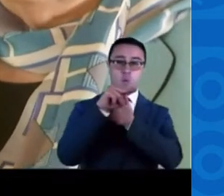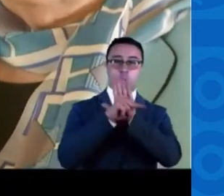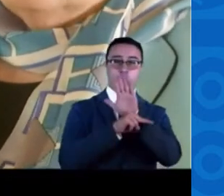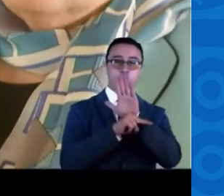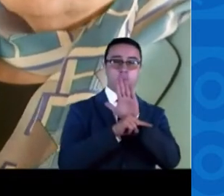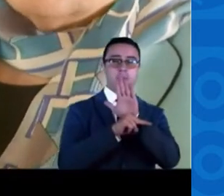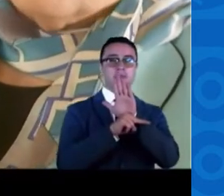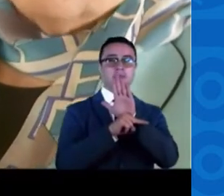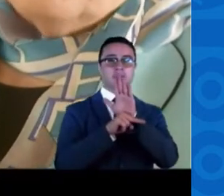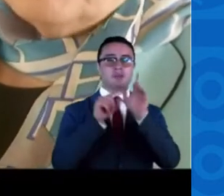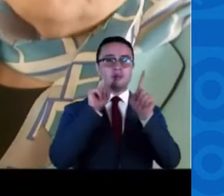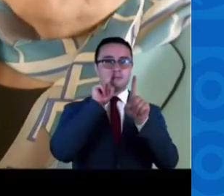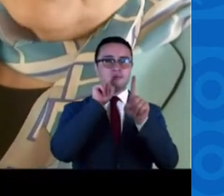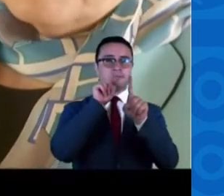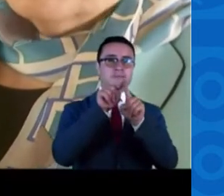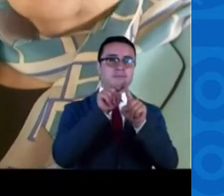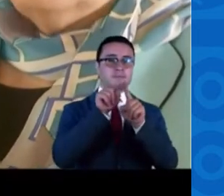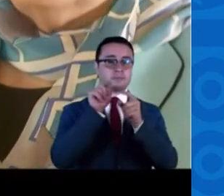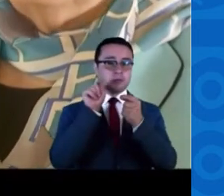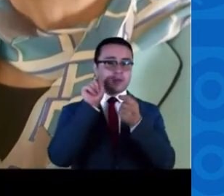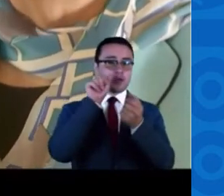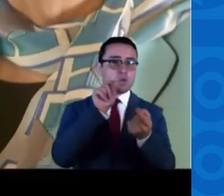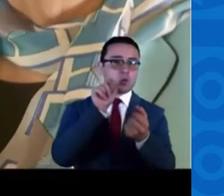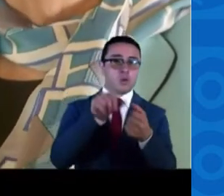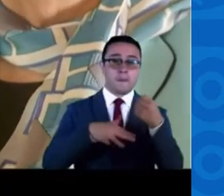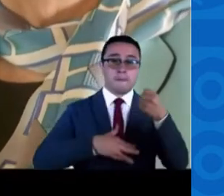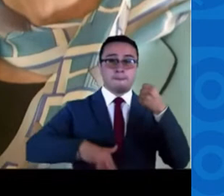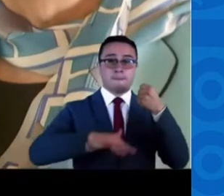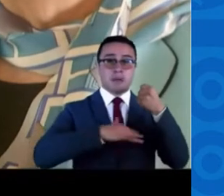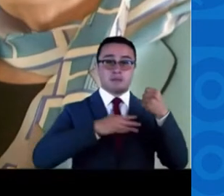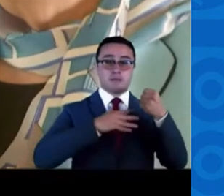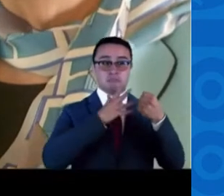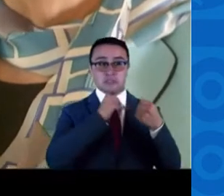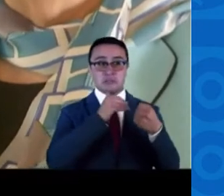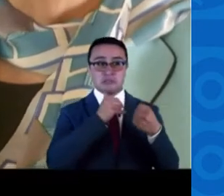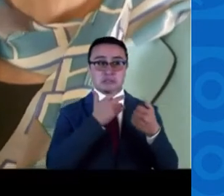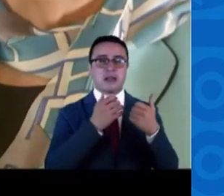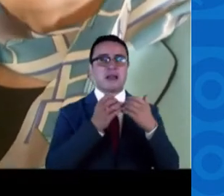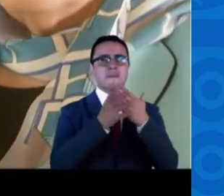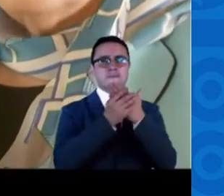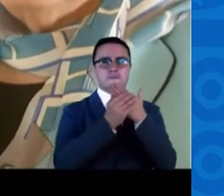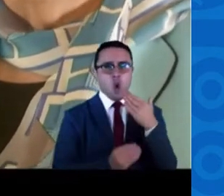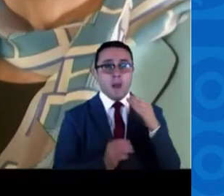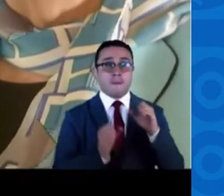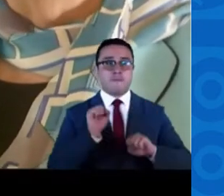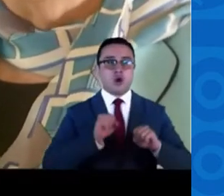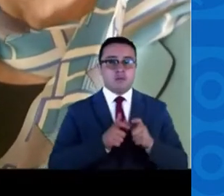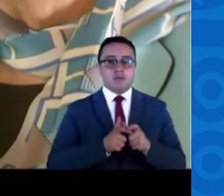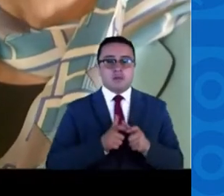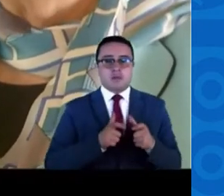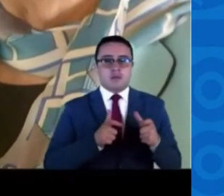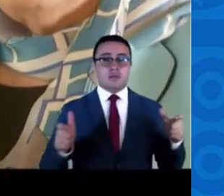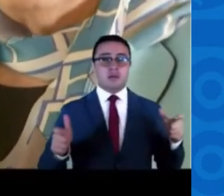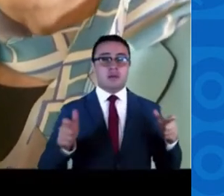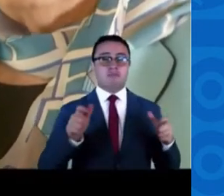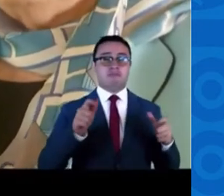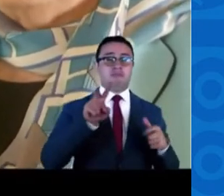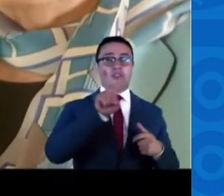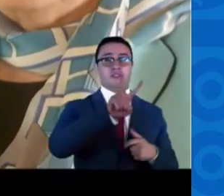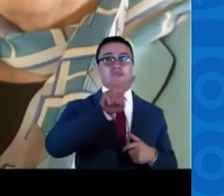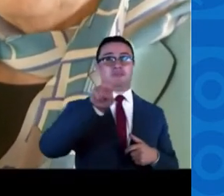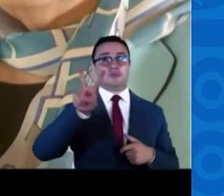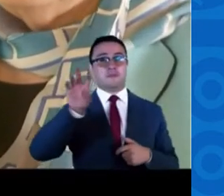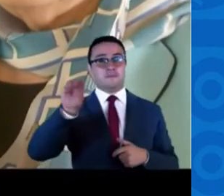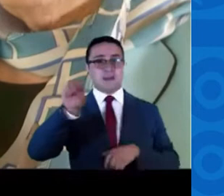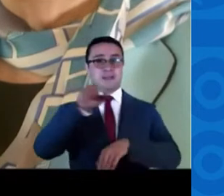not maintain these measures of basic emergency income, poverty